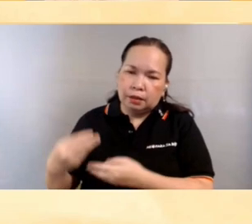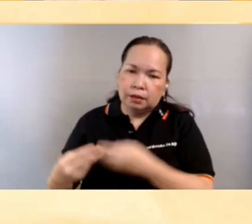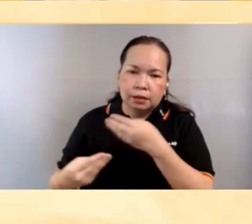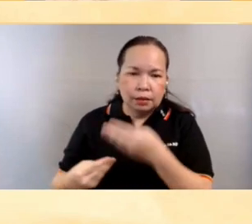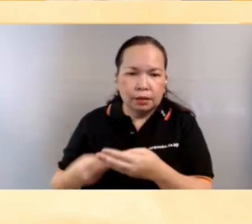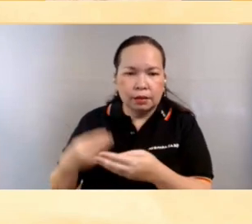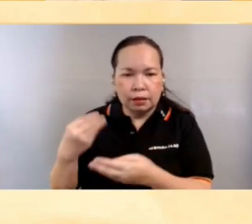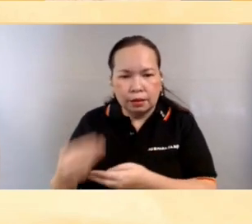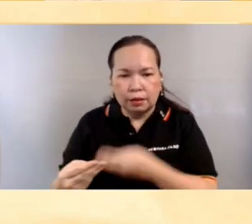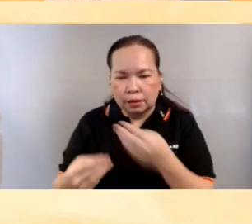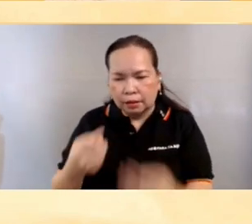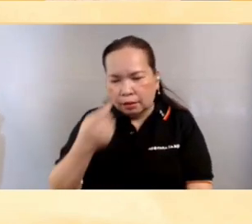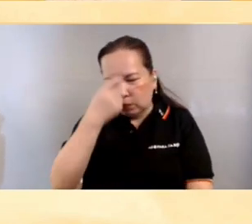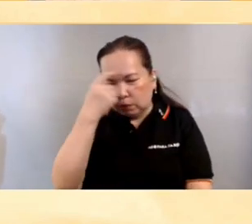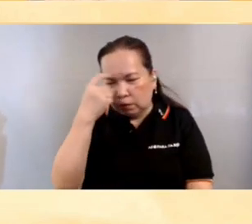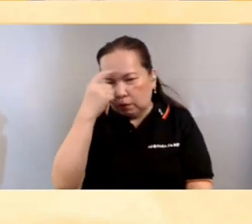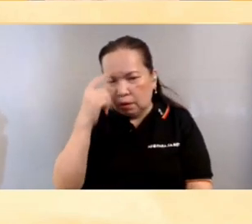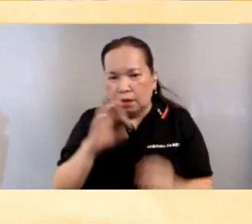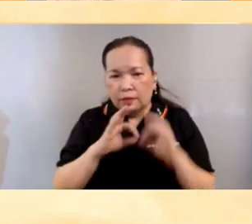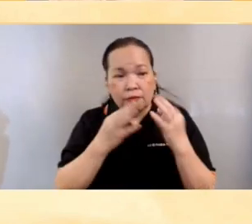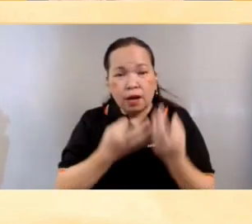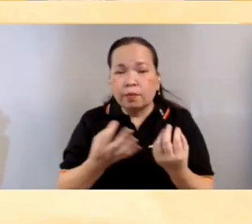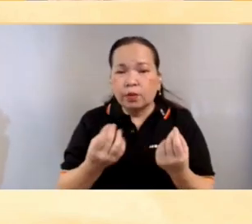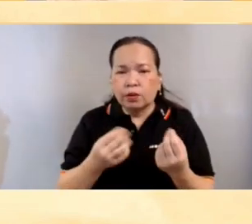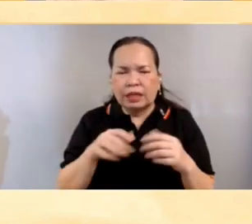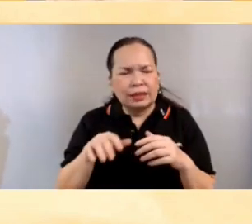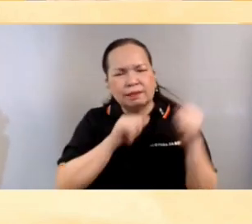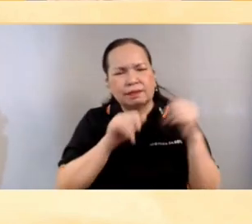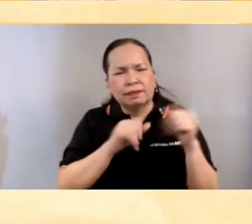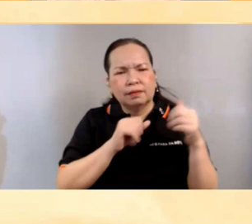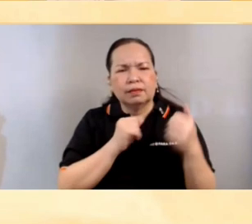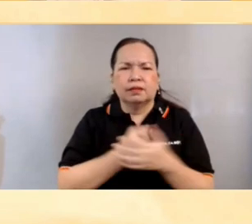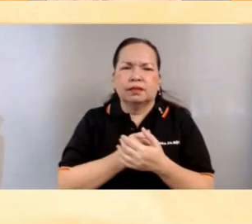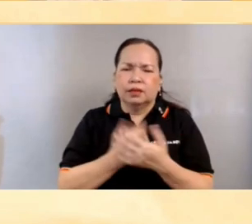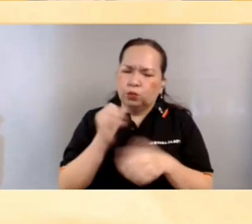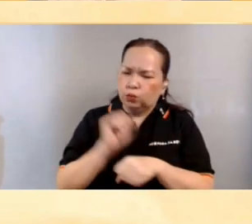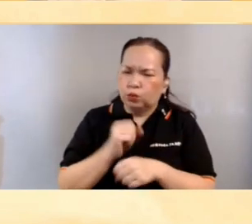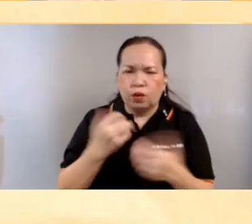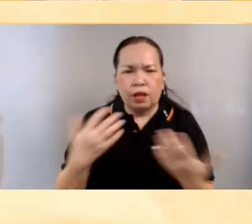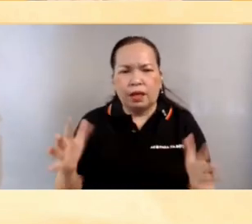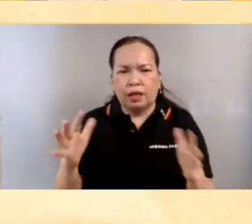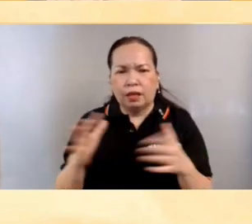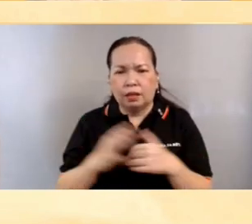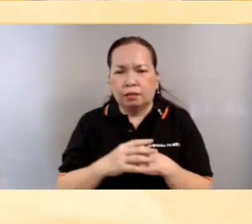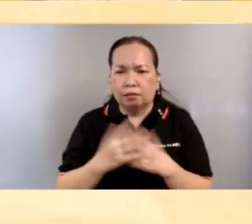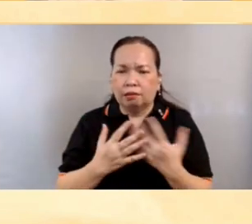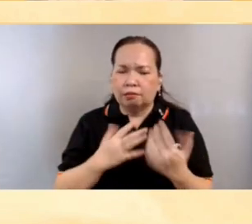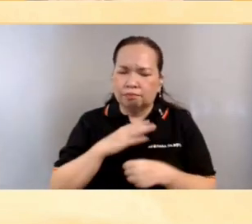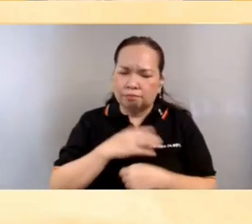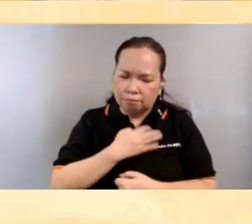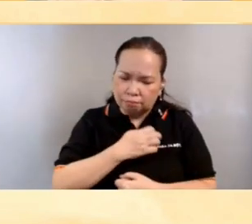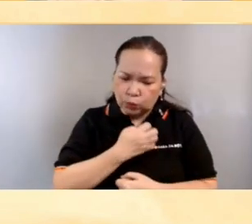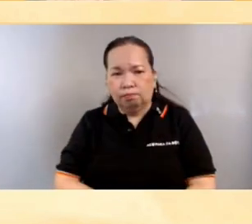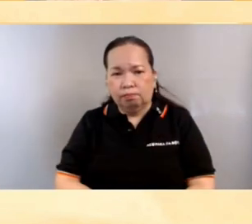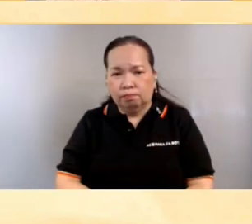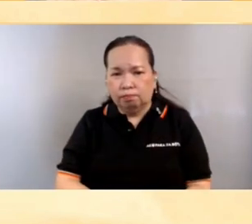trauma. It pushes families to leave their homes, lose their livelihoods, and cause emotional